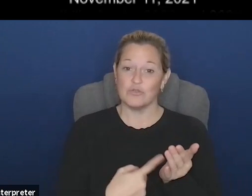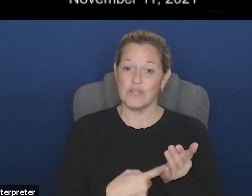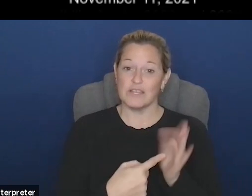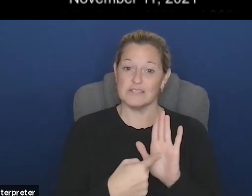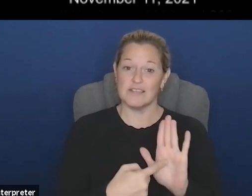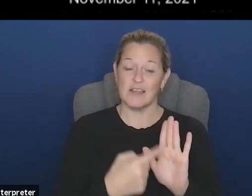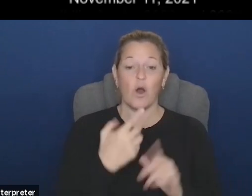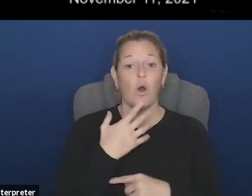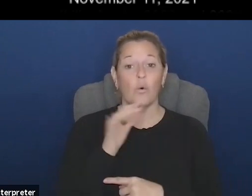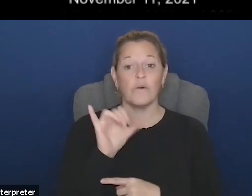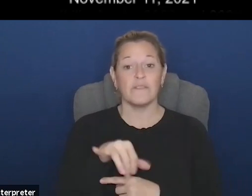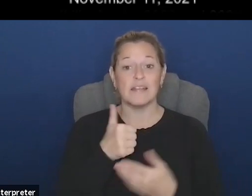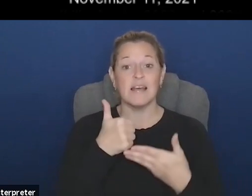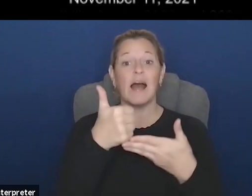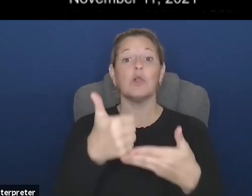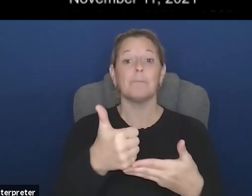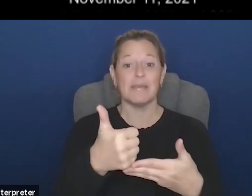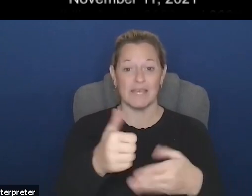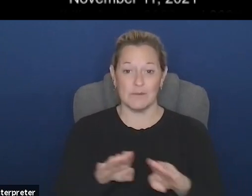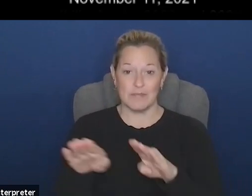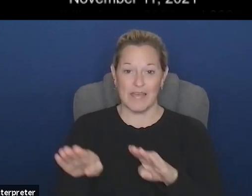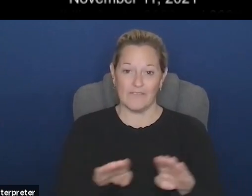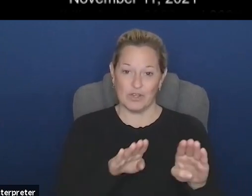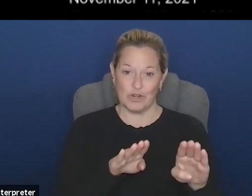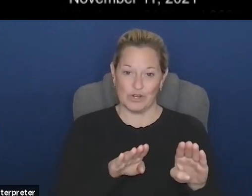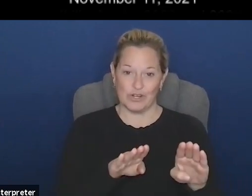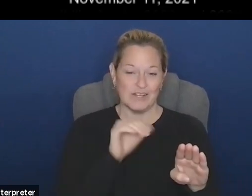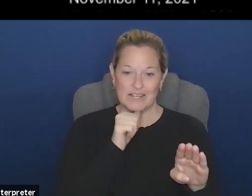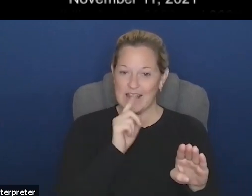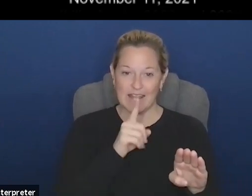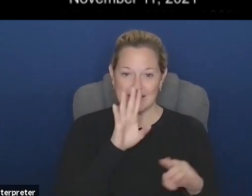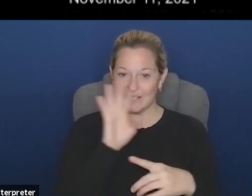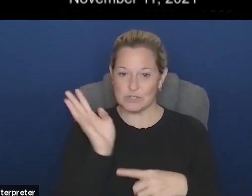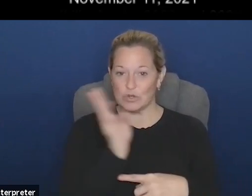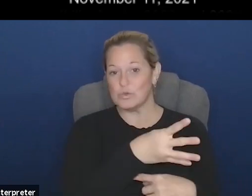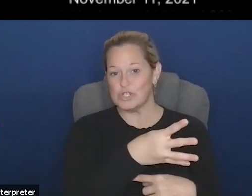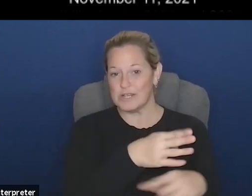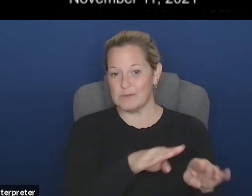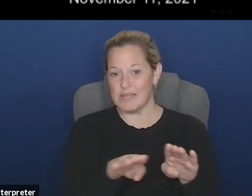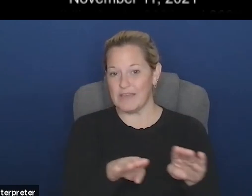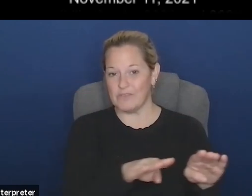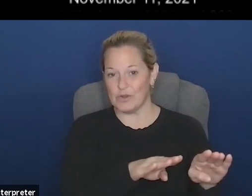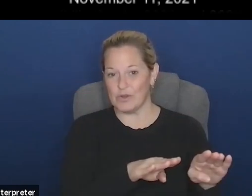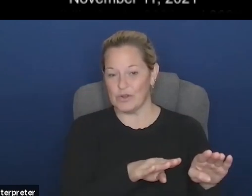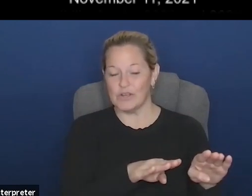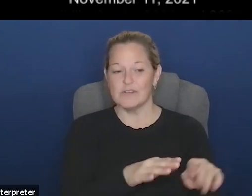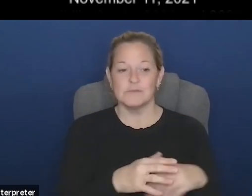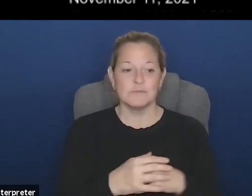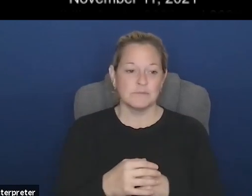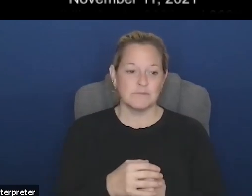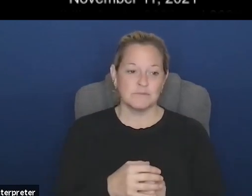that benefits the dominant group, rather than exclusionary behavior towards that marginalized community, which we also